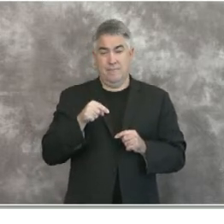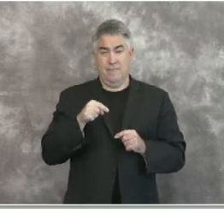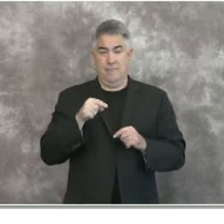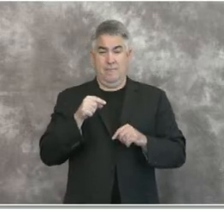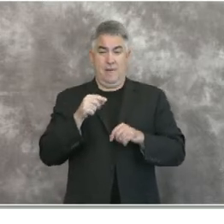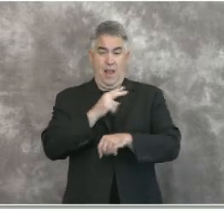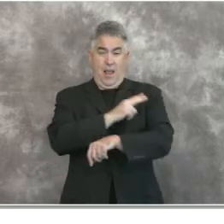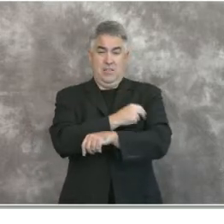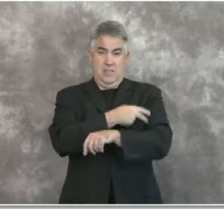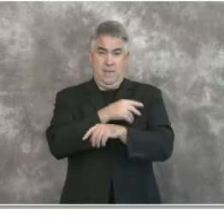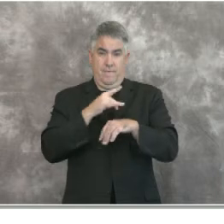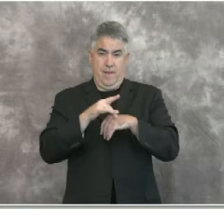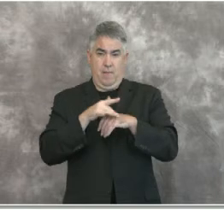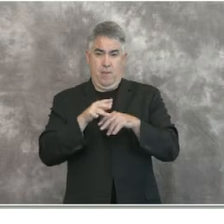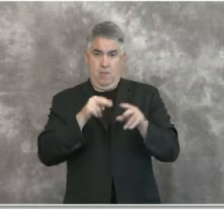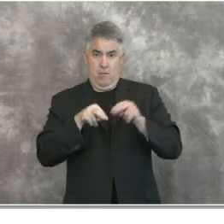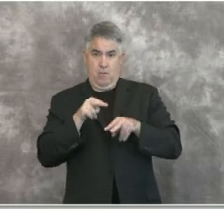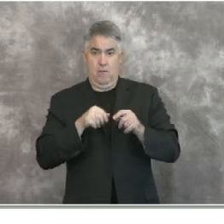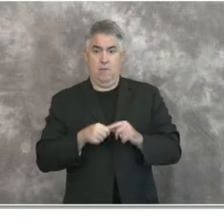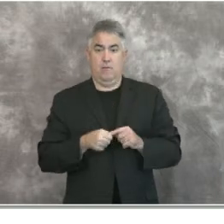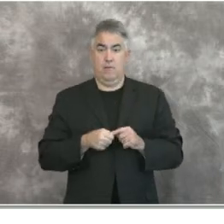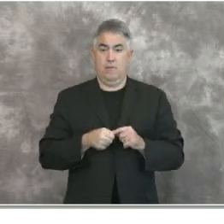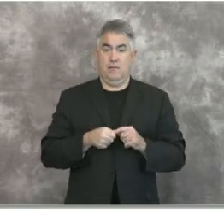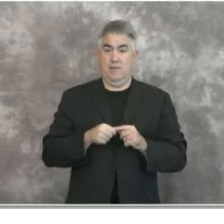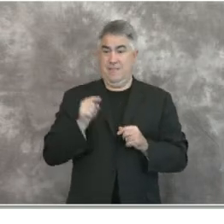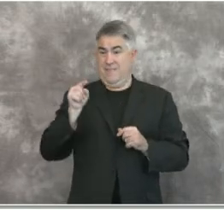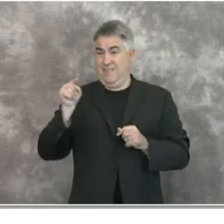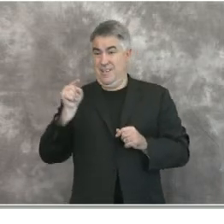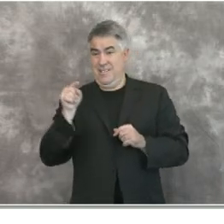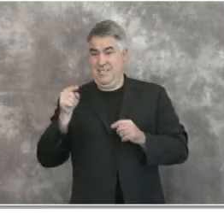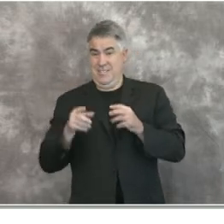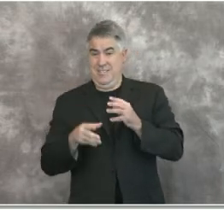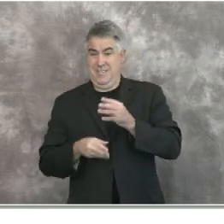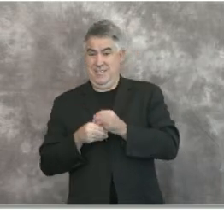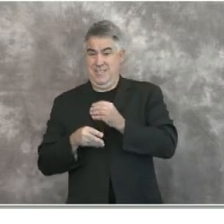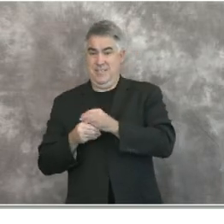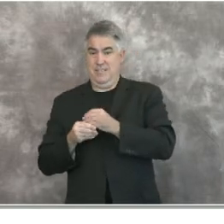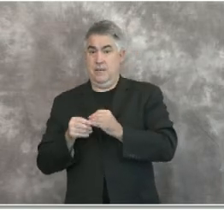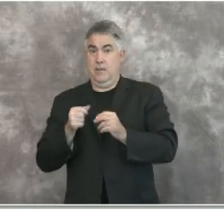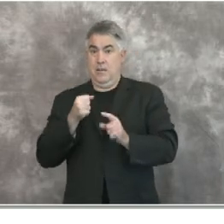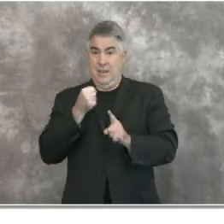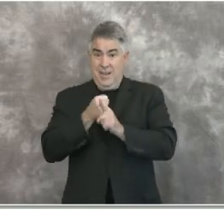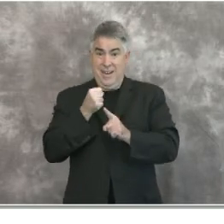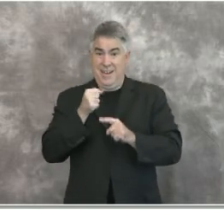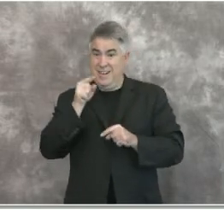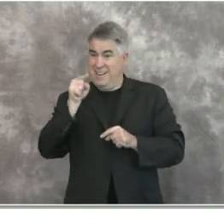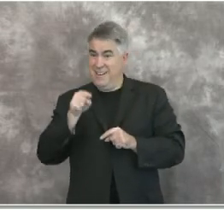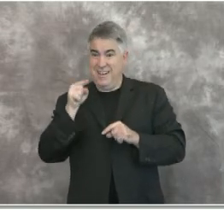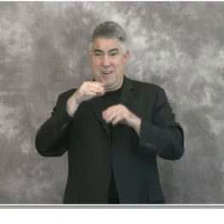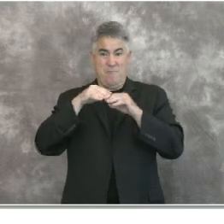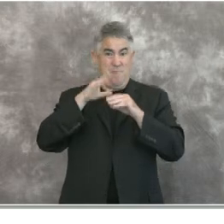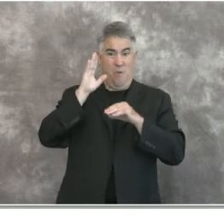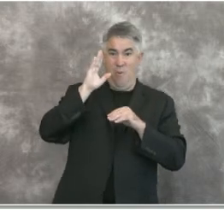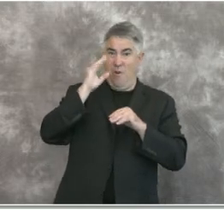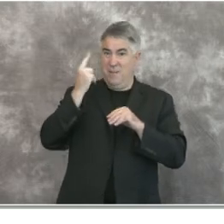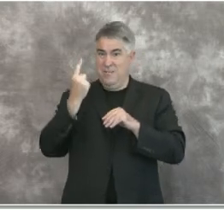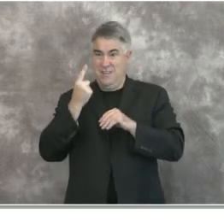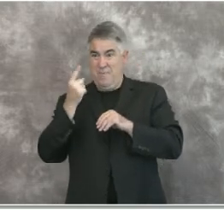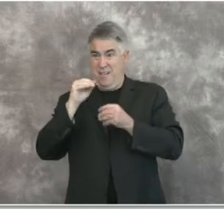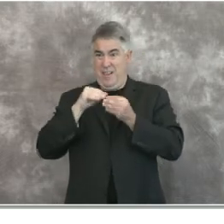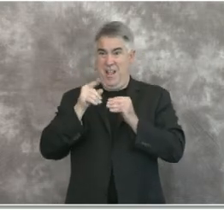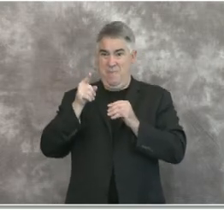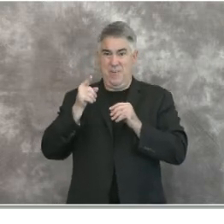the remaining ones here, if we ever hit a situation where one or more of the triggers in 2 of the